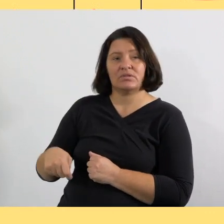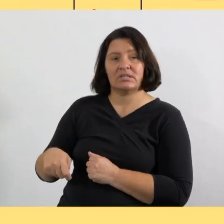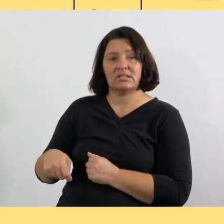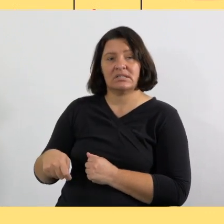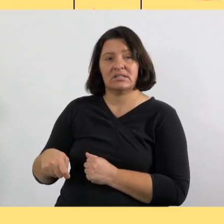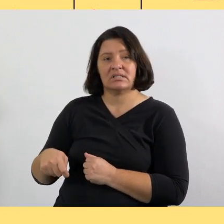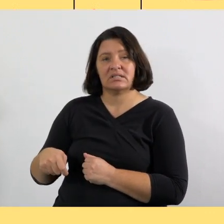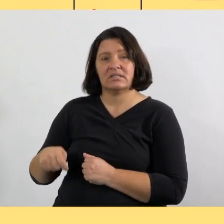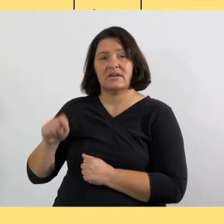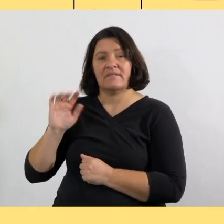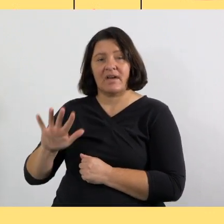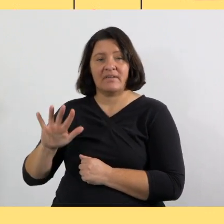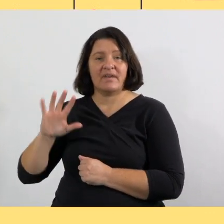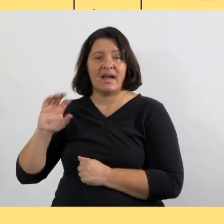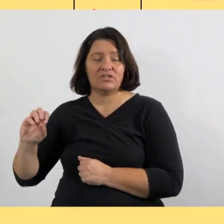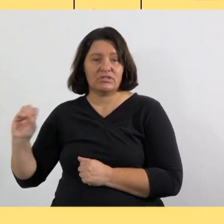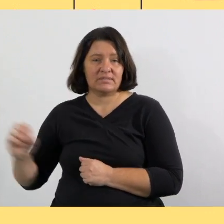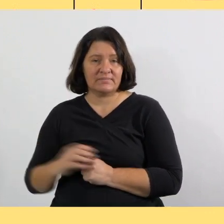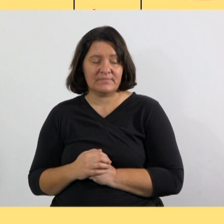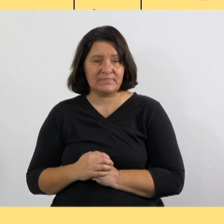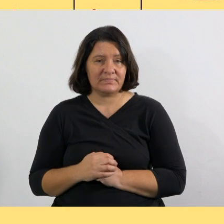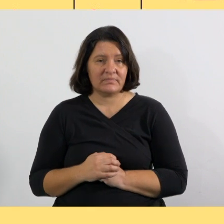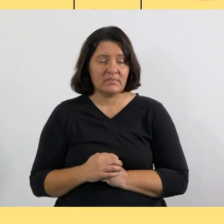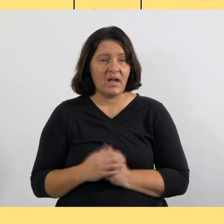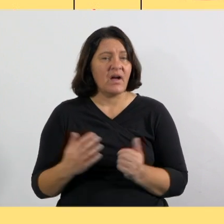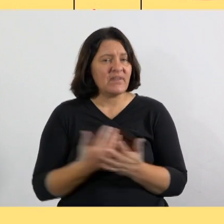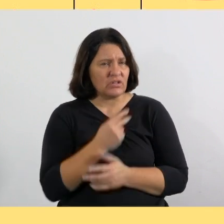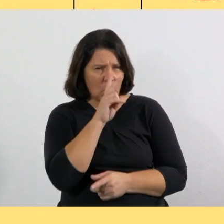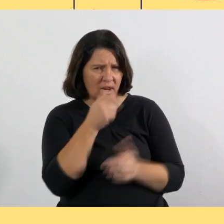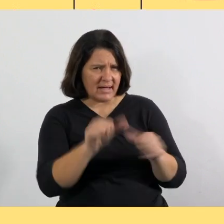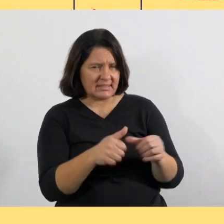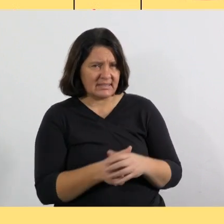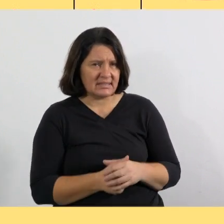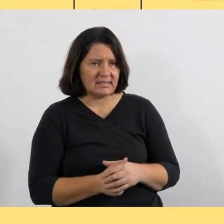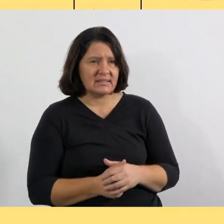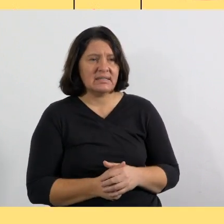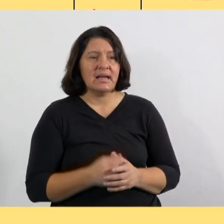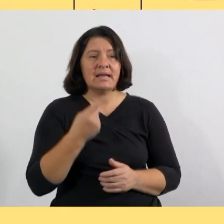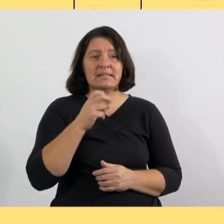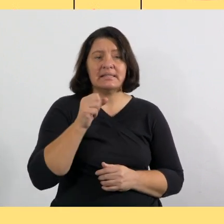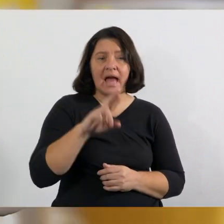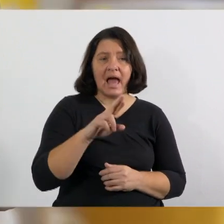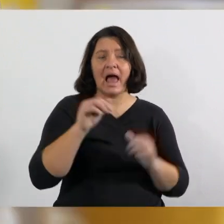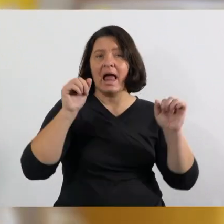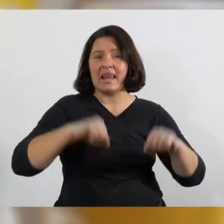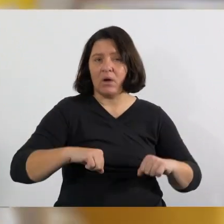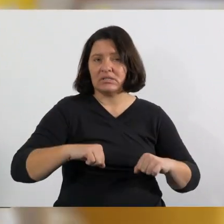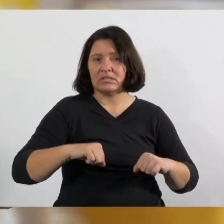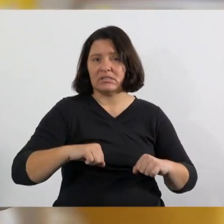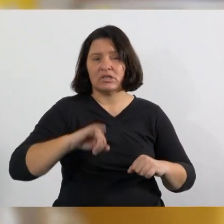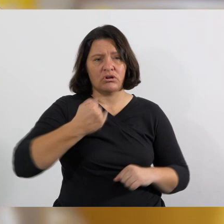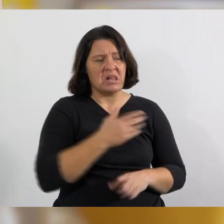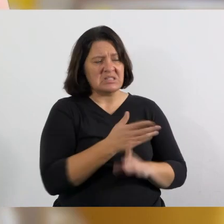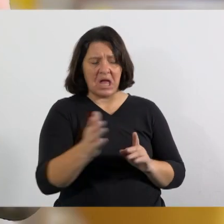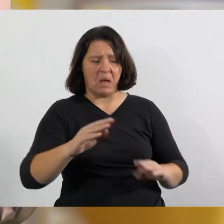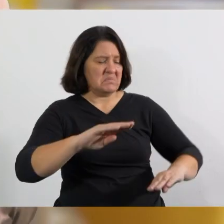11,500. Quickly, let's look at this one now. The debtors allowances journal. Some of our debtors were not satisfied with the goods that we sold to them,